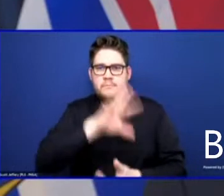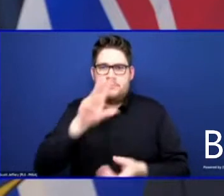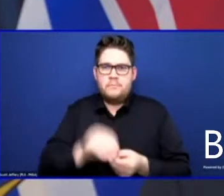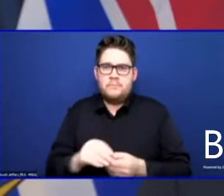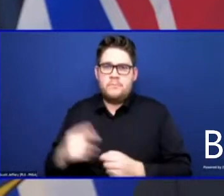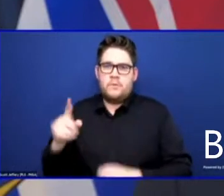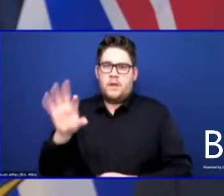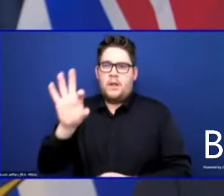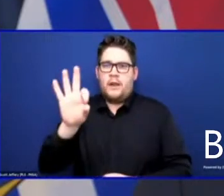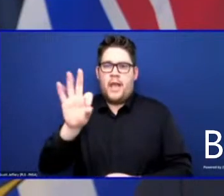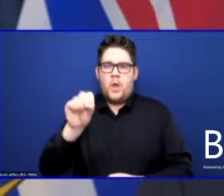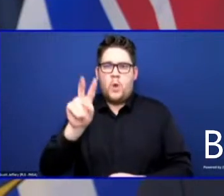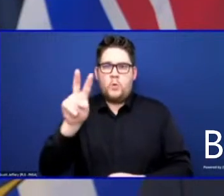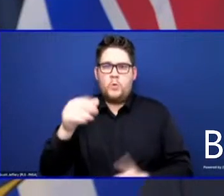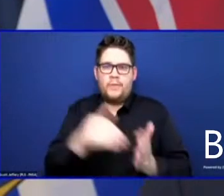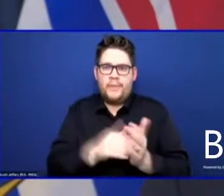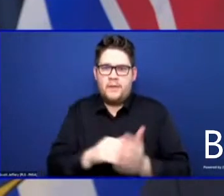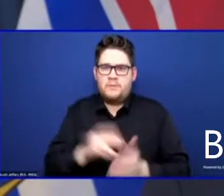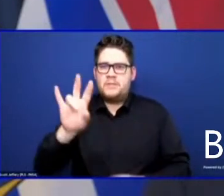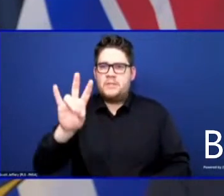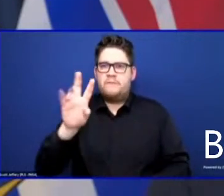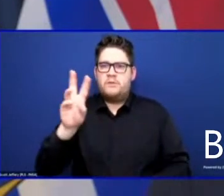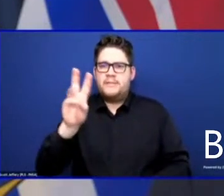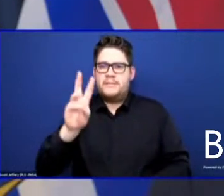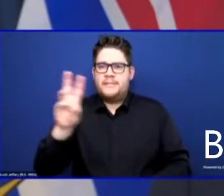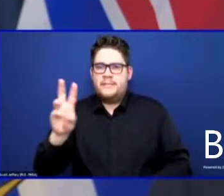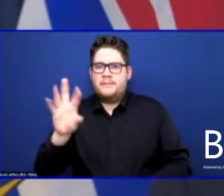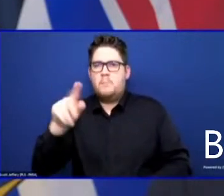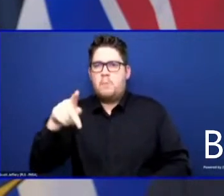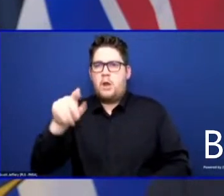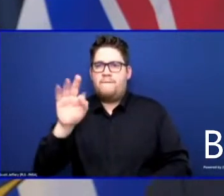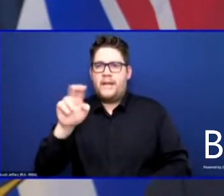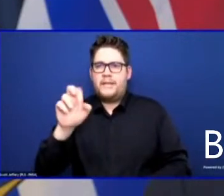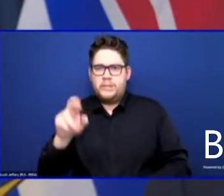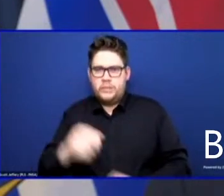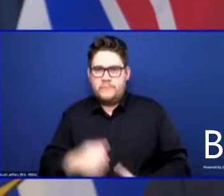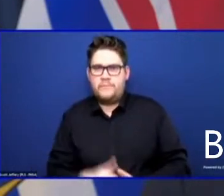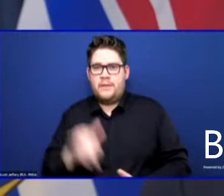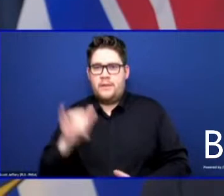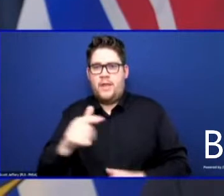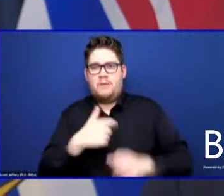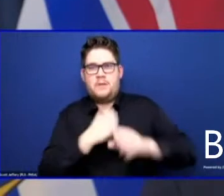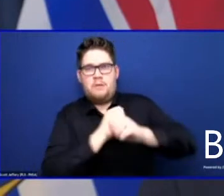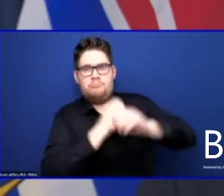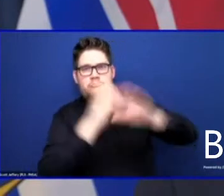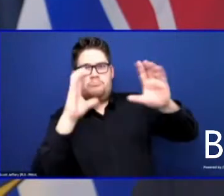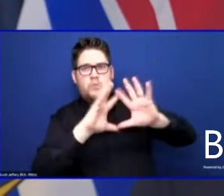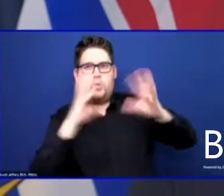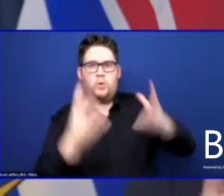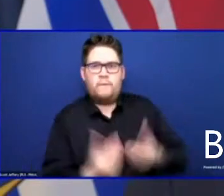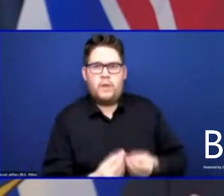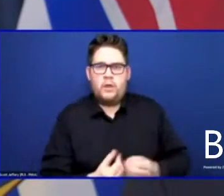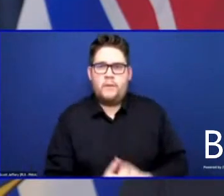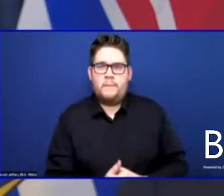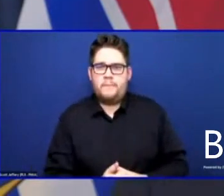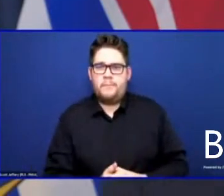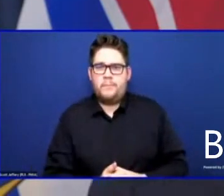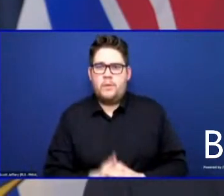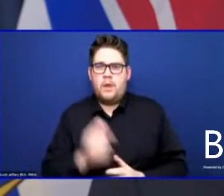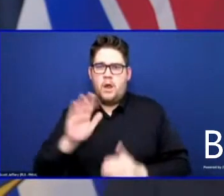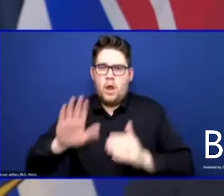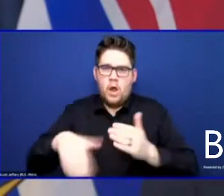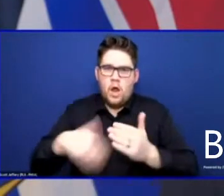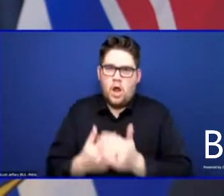902,766 Pfizer, which is, just to put that in context, all of the vaccine that was provided, every single bit of